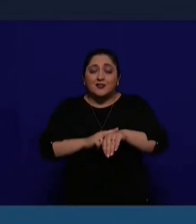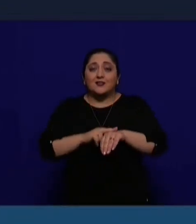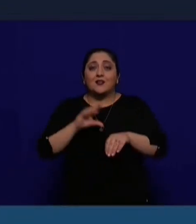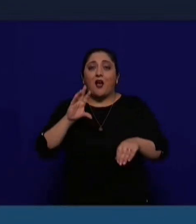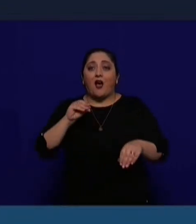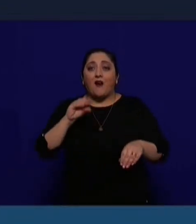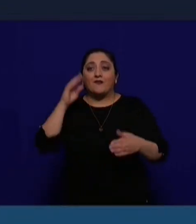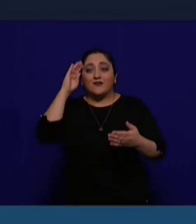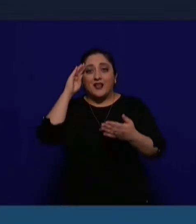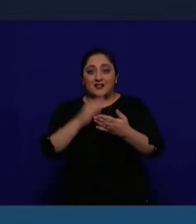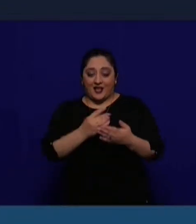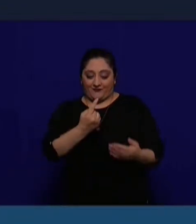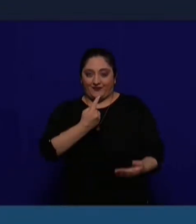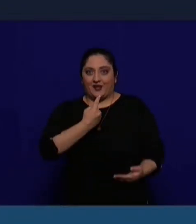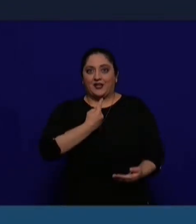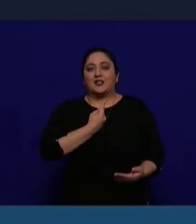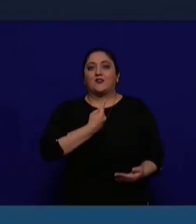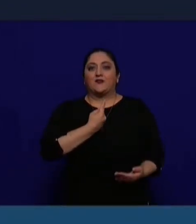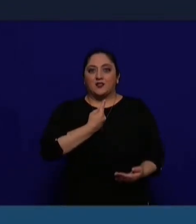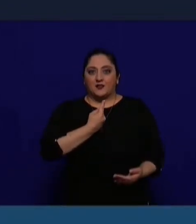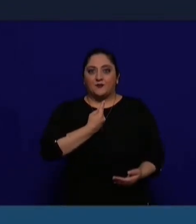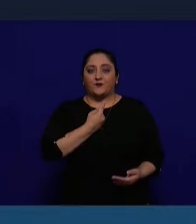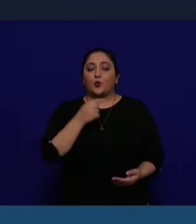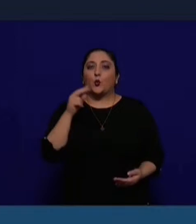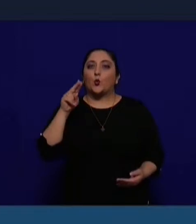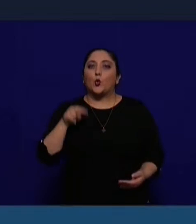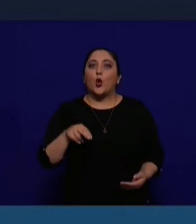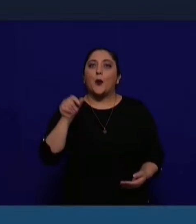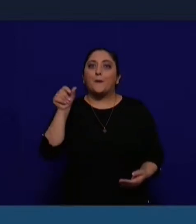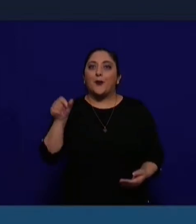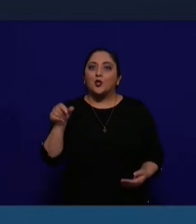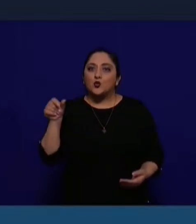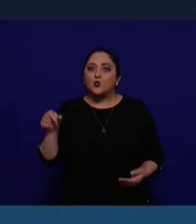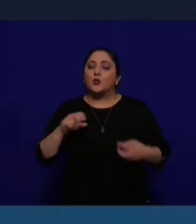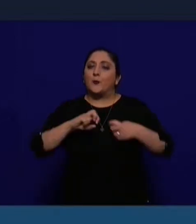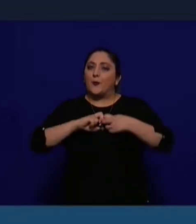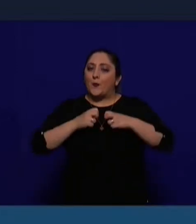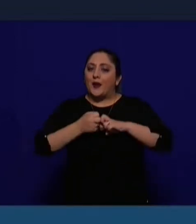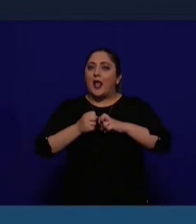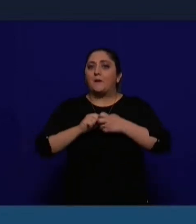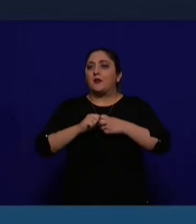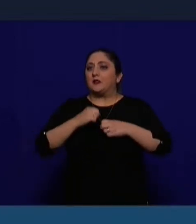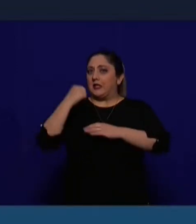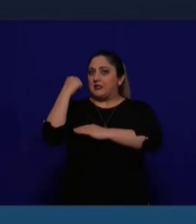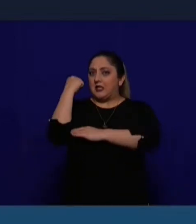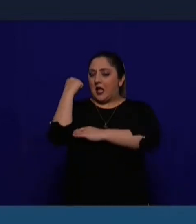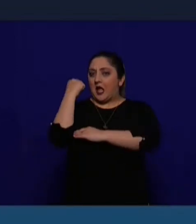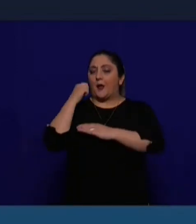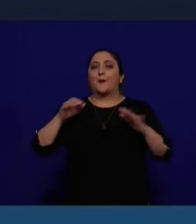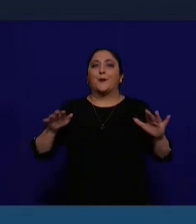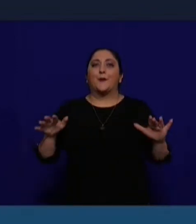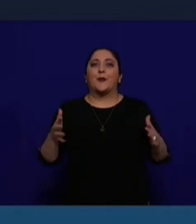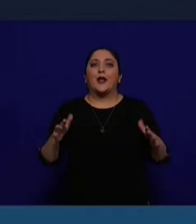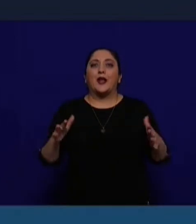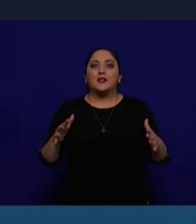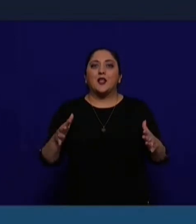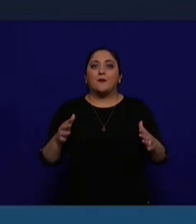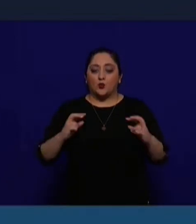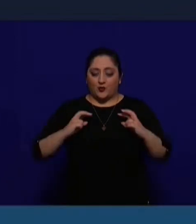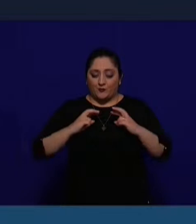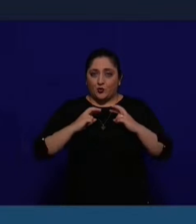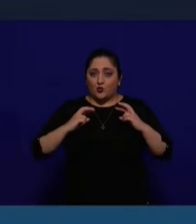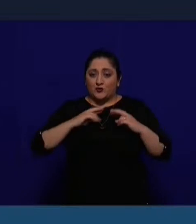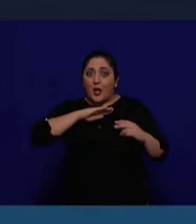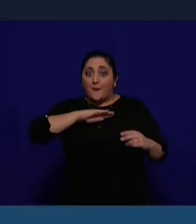lilek infusek. U anke persuni li huma jkollhom ċertu kondizzjonijiet bħal pereżempju persuni li għandhom l-immunità tagħhom